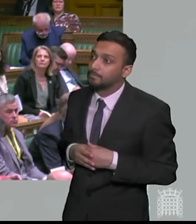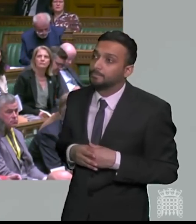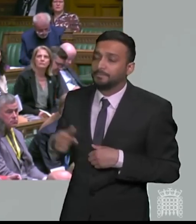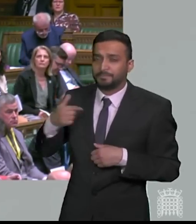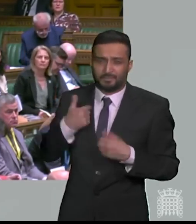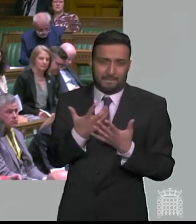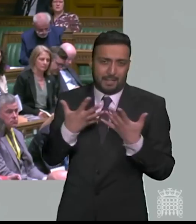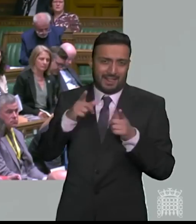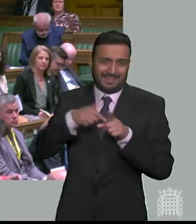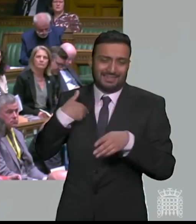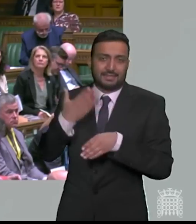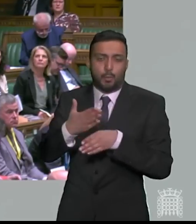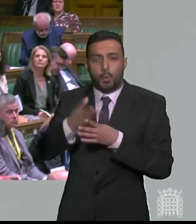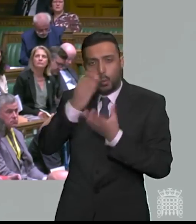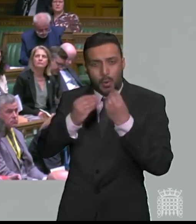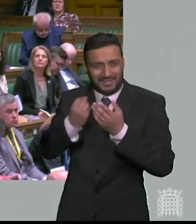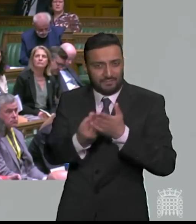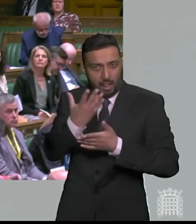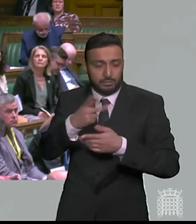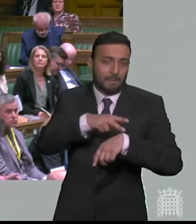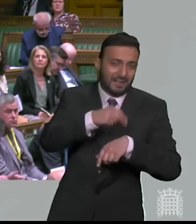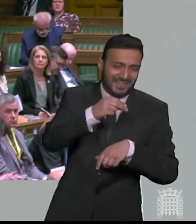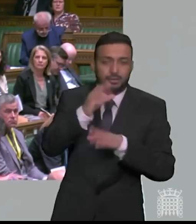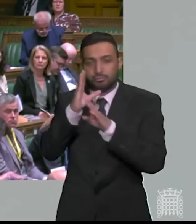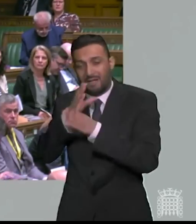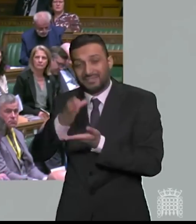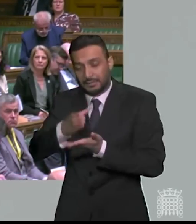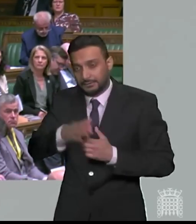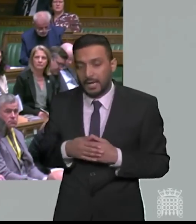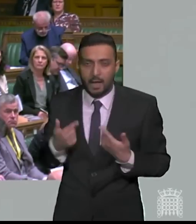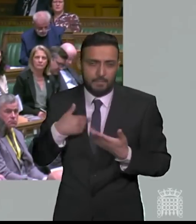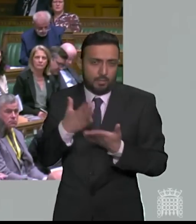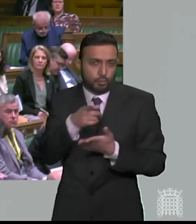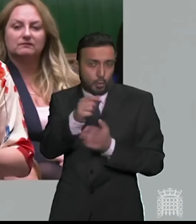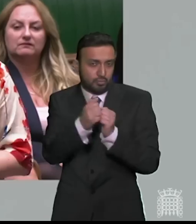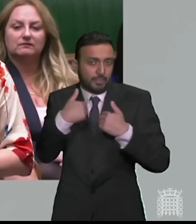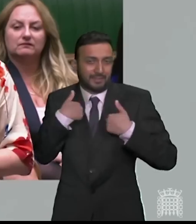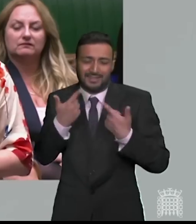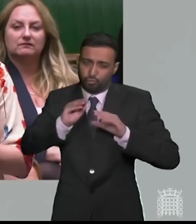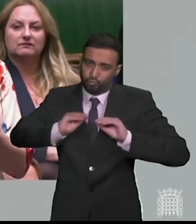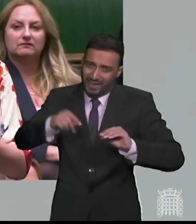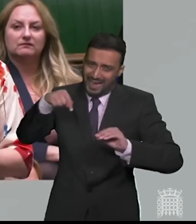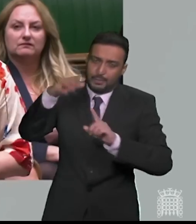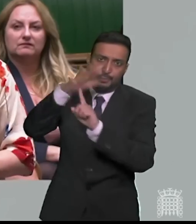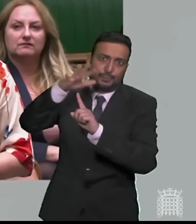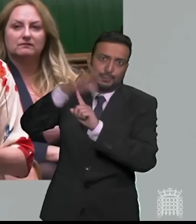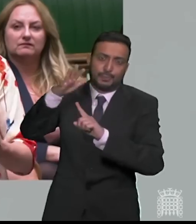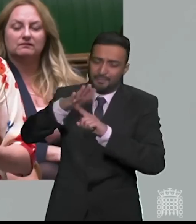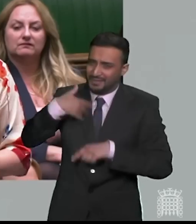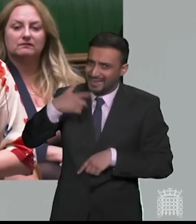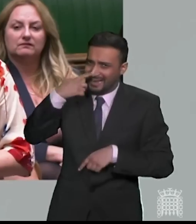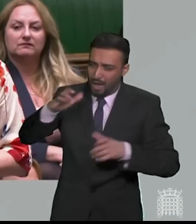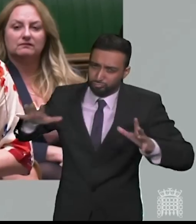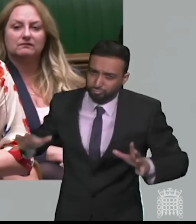the police and the private sector, and I'm sure we can all agree that training is absolutely vital to encourage innovation, creativity,